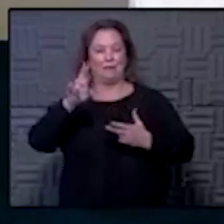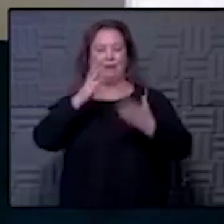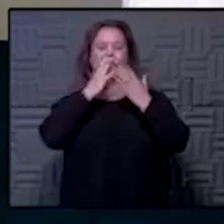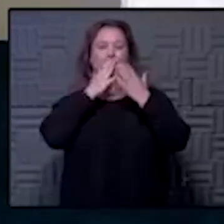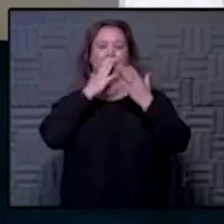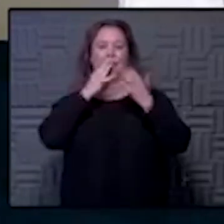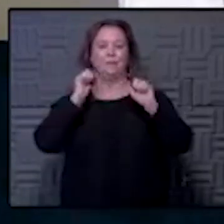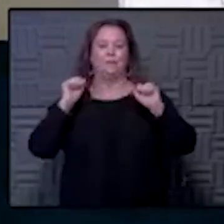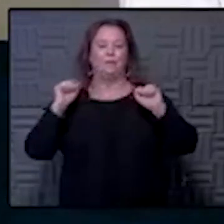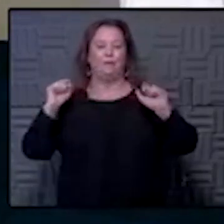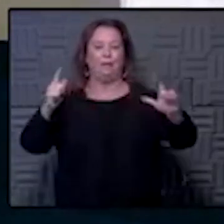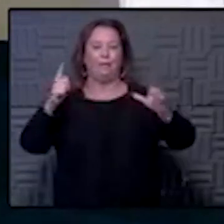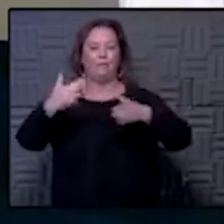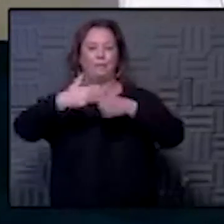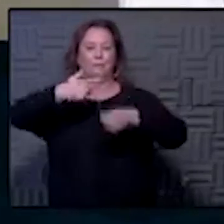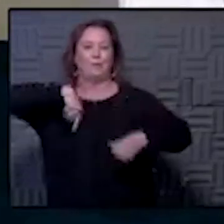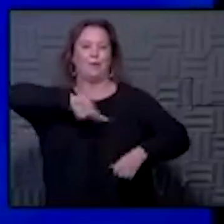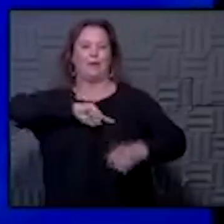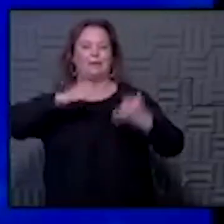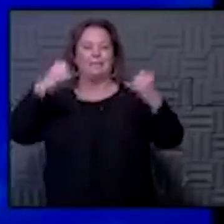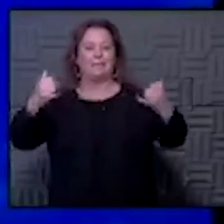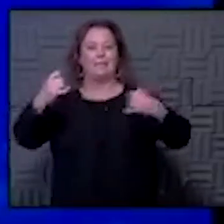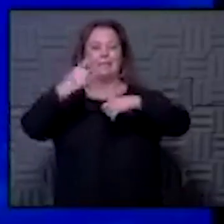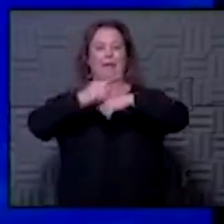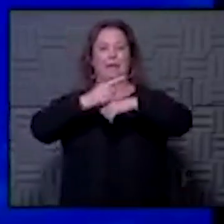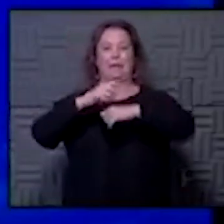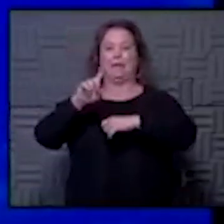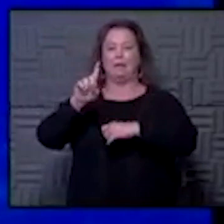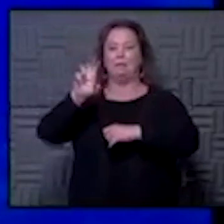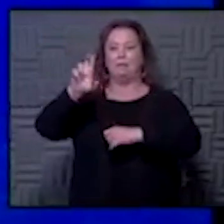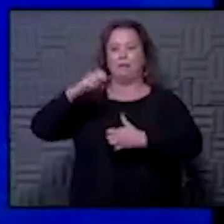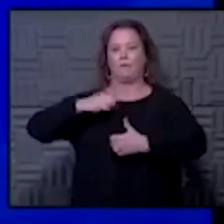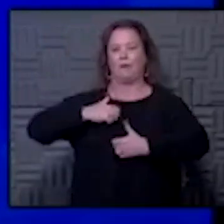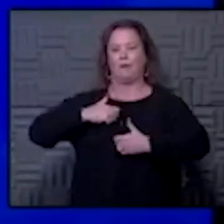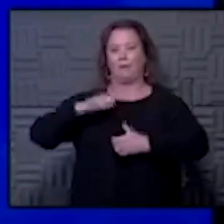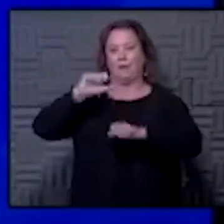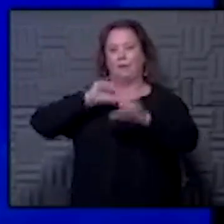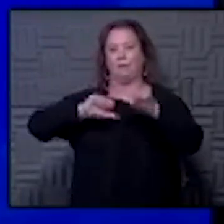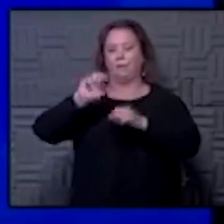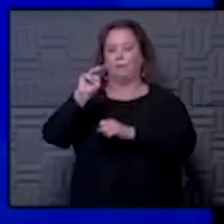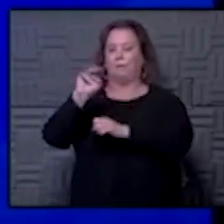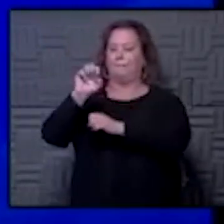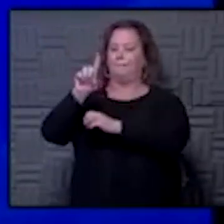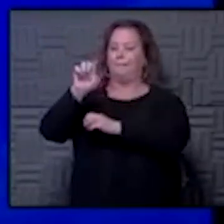thanks so much for being a part of the program today. Hey, as we close, a doctor from Canada recently made a social media